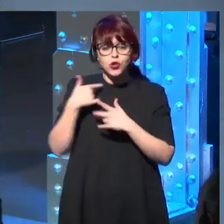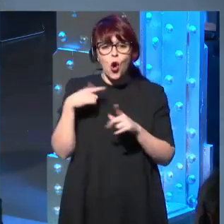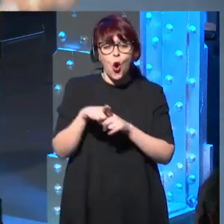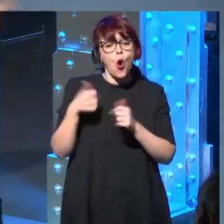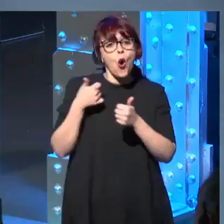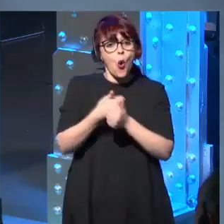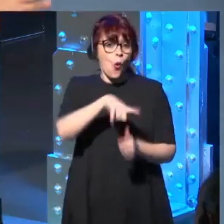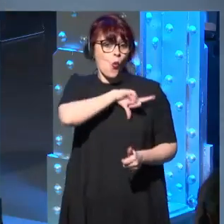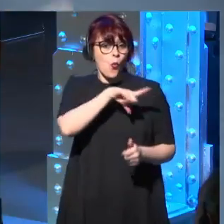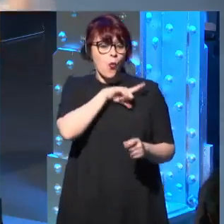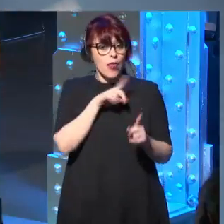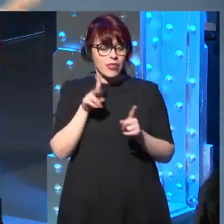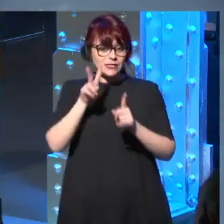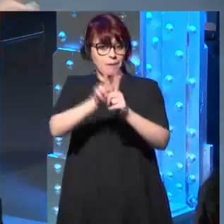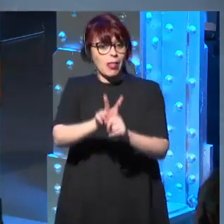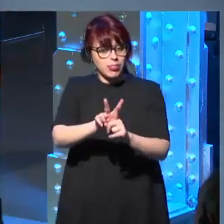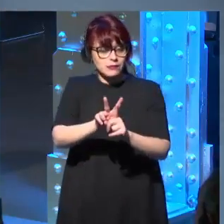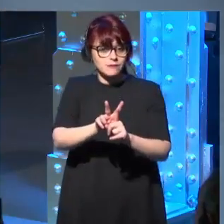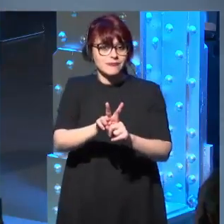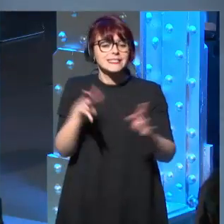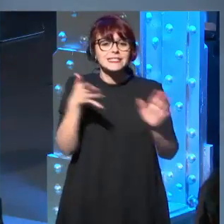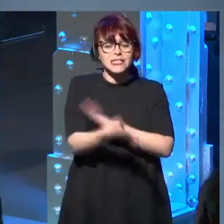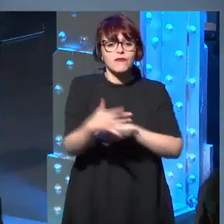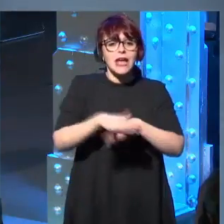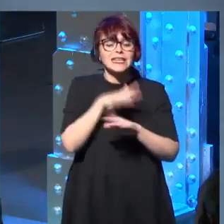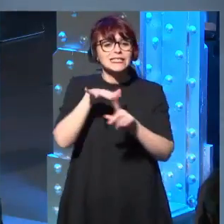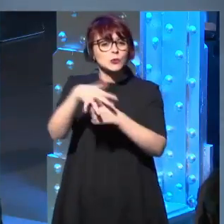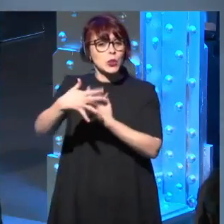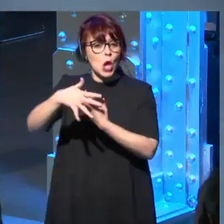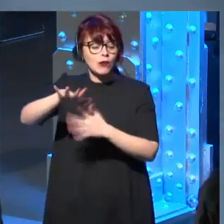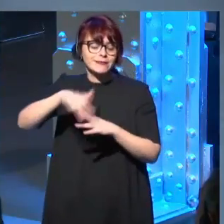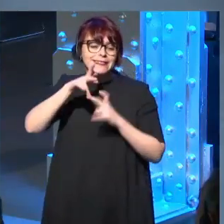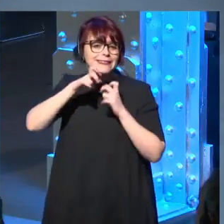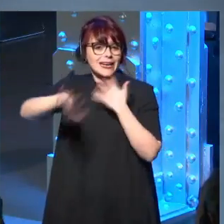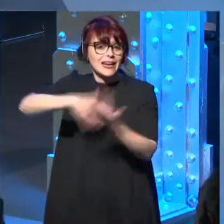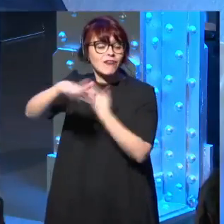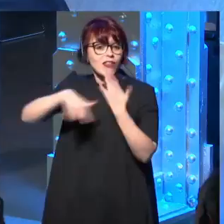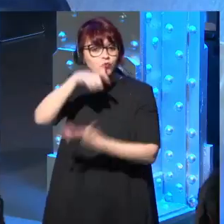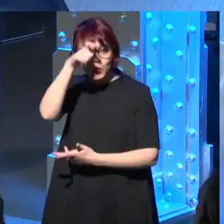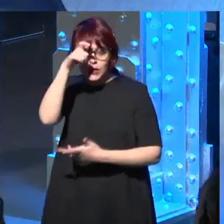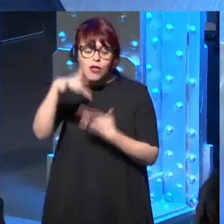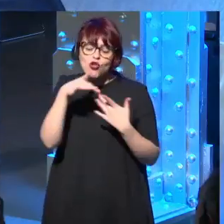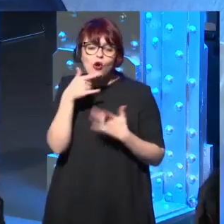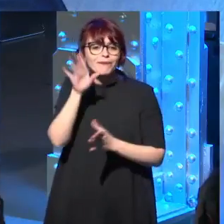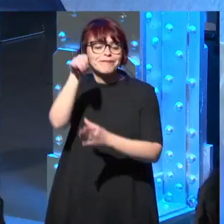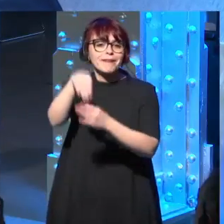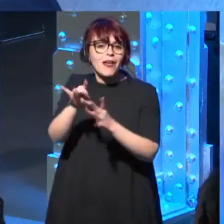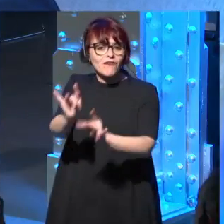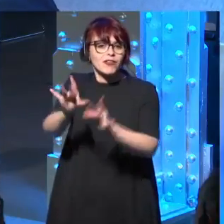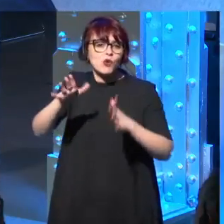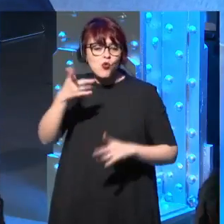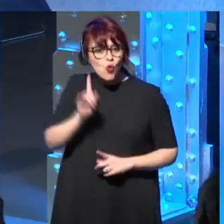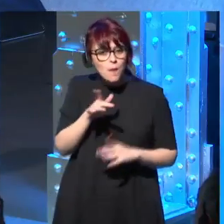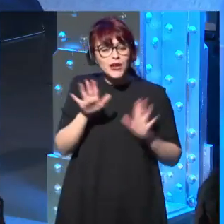of that bad situation, thank God, in Turkey. But I would have preferred to live in a